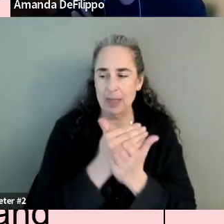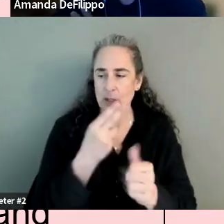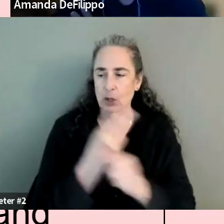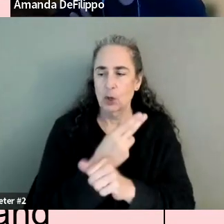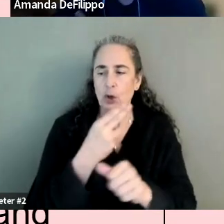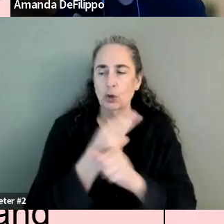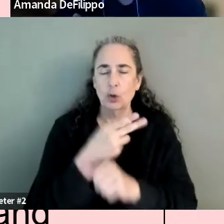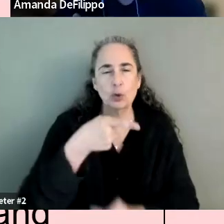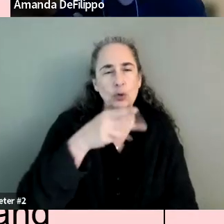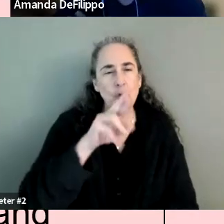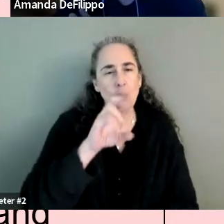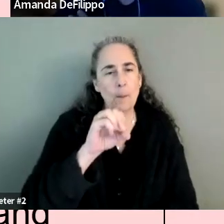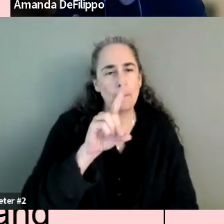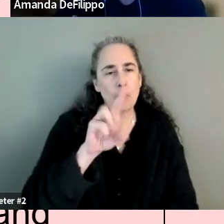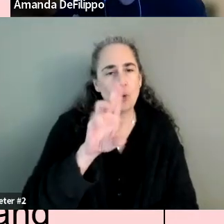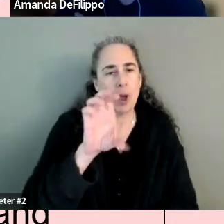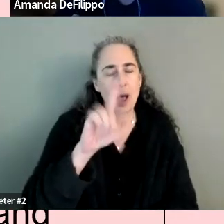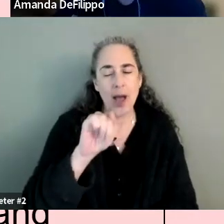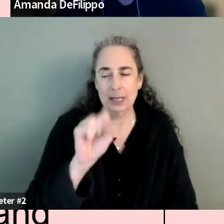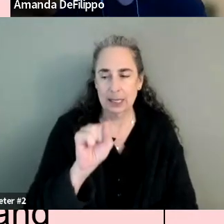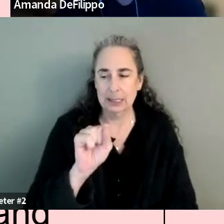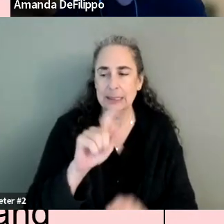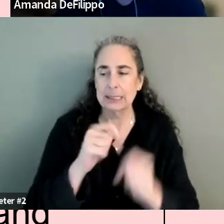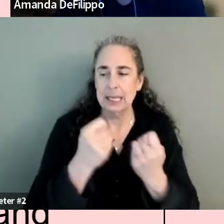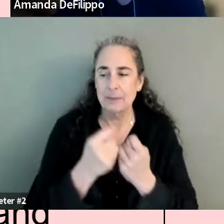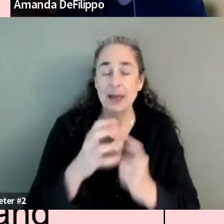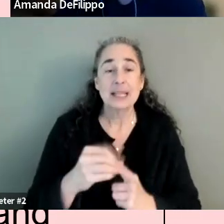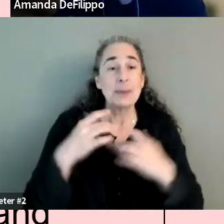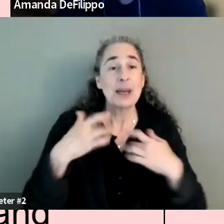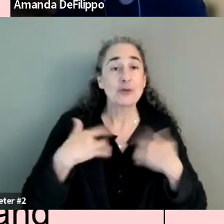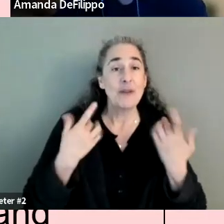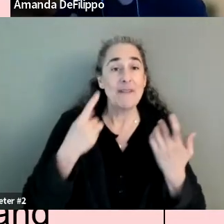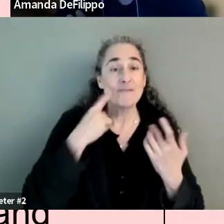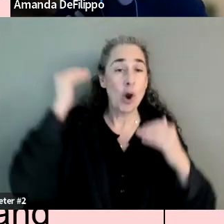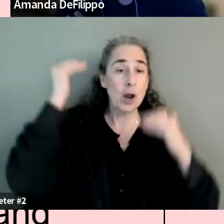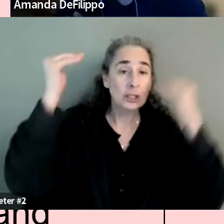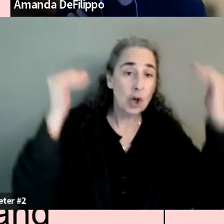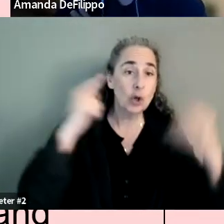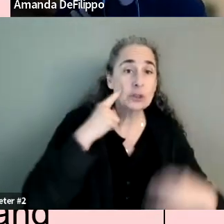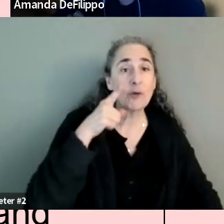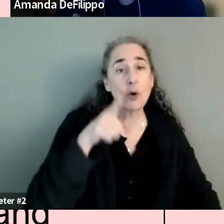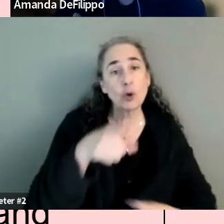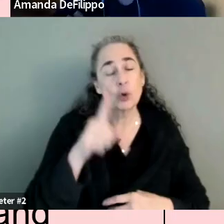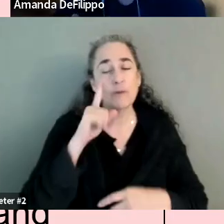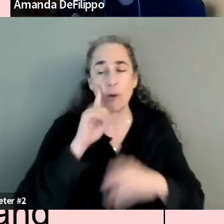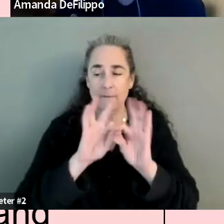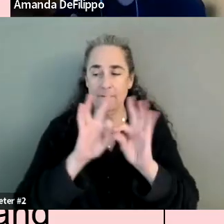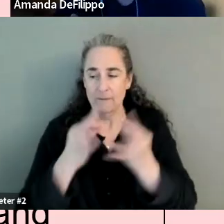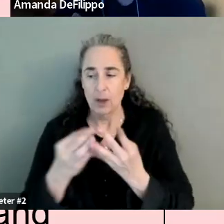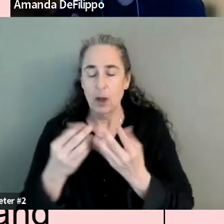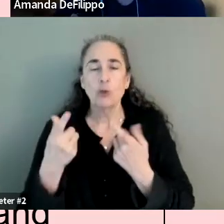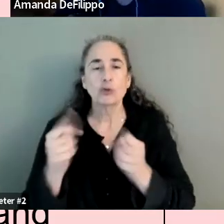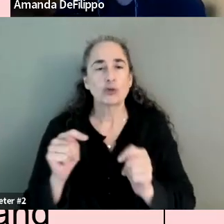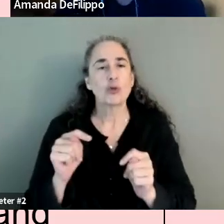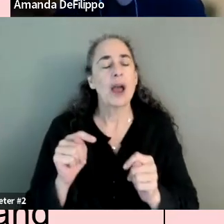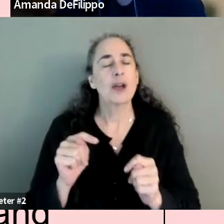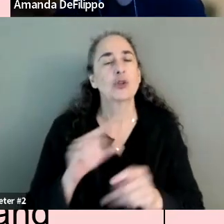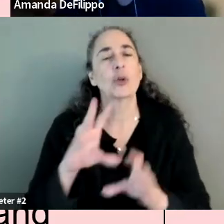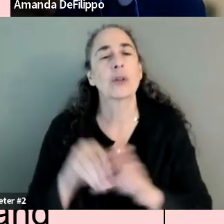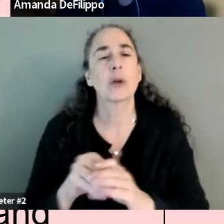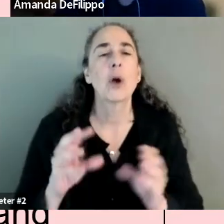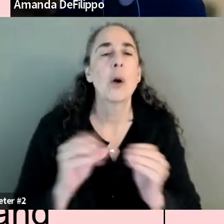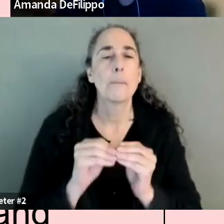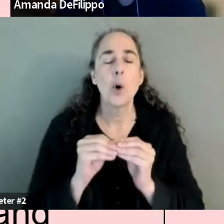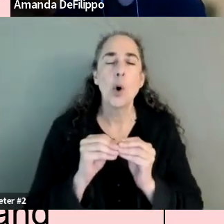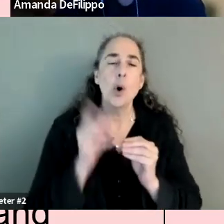special events that can be for adults, that can be for youth, that can be for families, and we're trying to include more parent respite